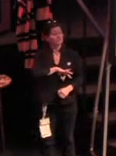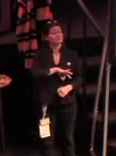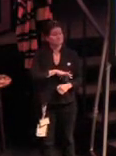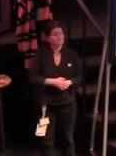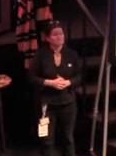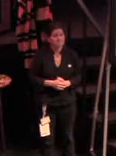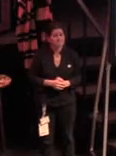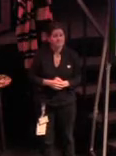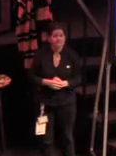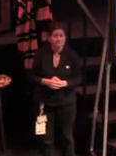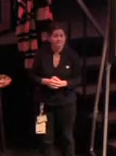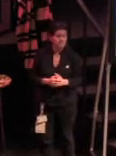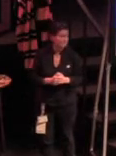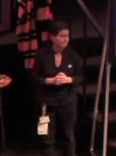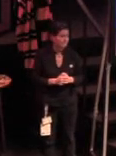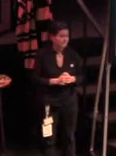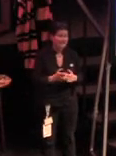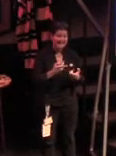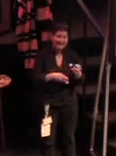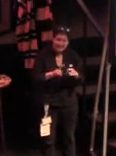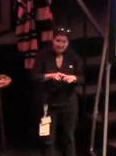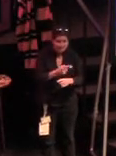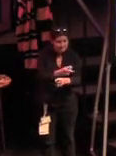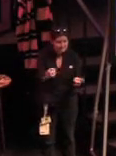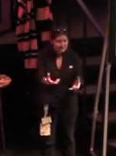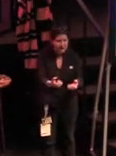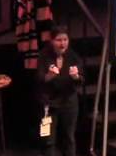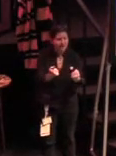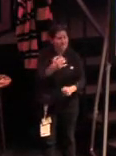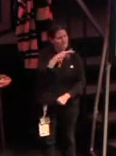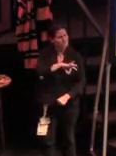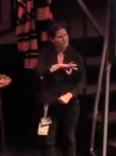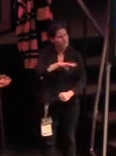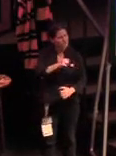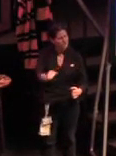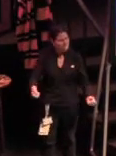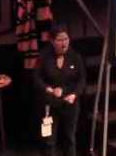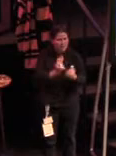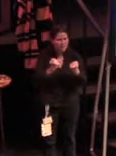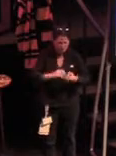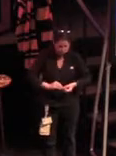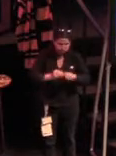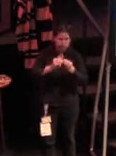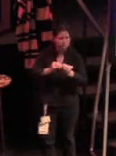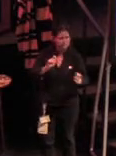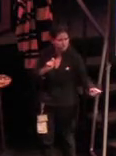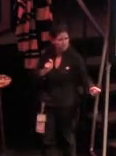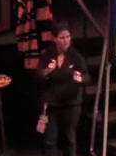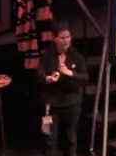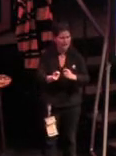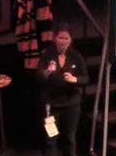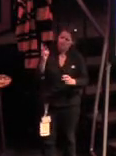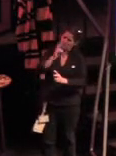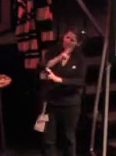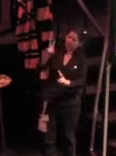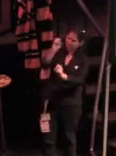if you have privilege, you have power. Like, you can use it to create change. You can use it to look around at decision-making tables. You can look at